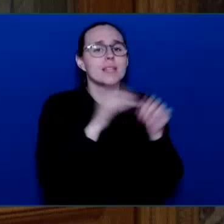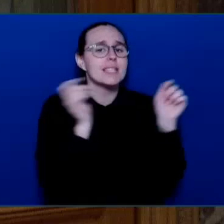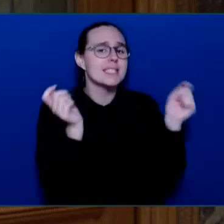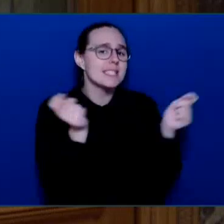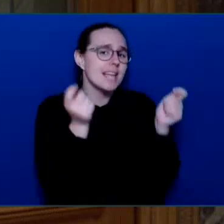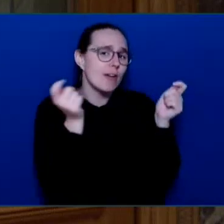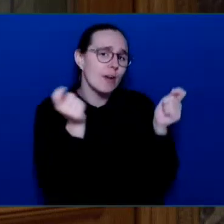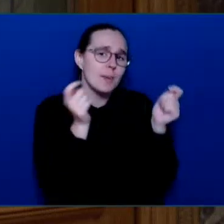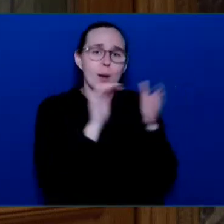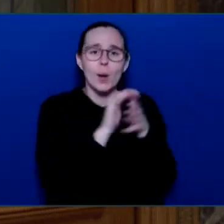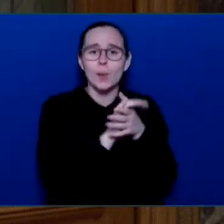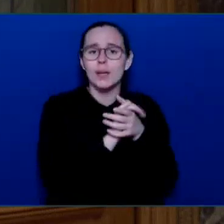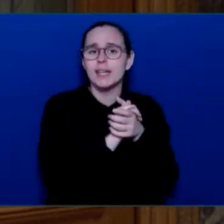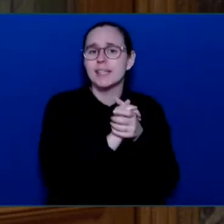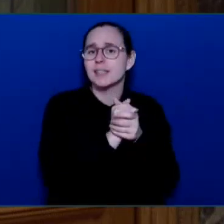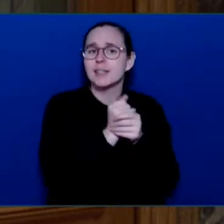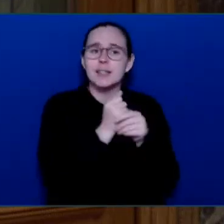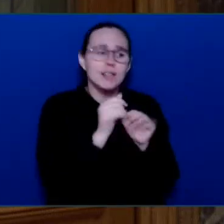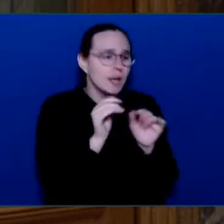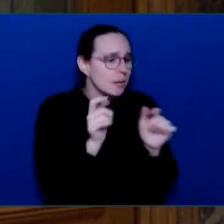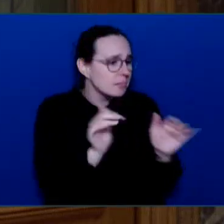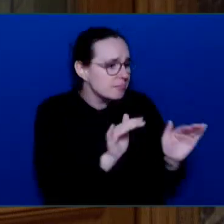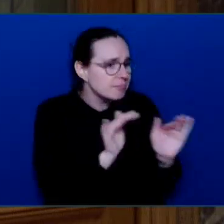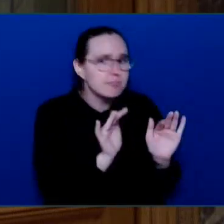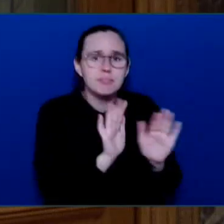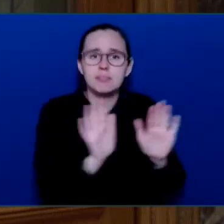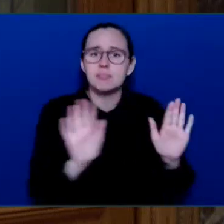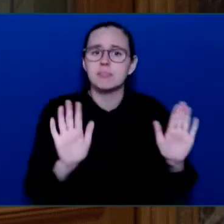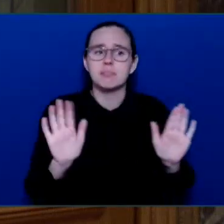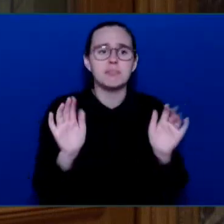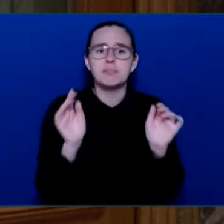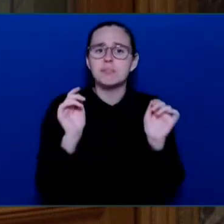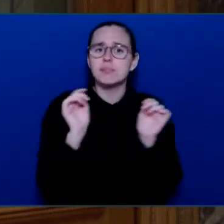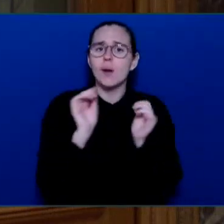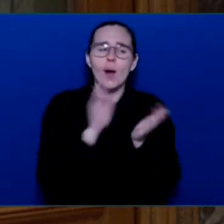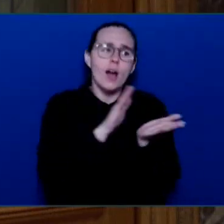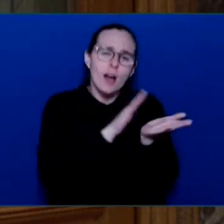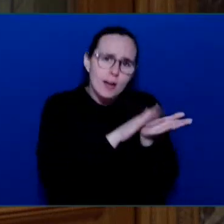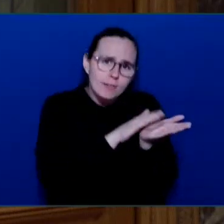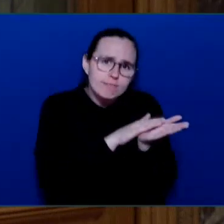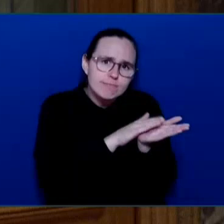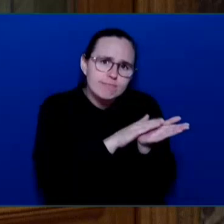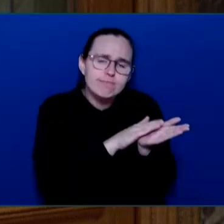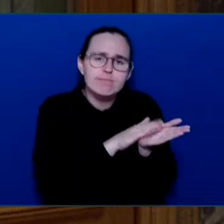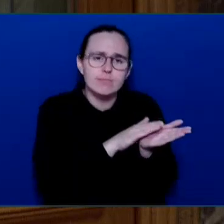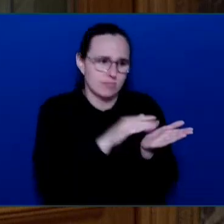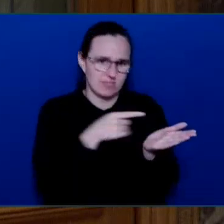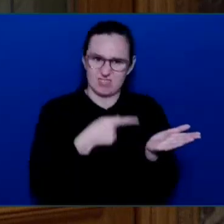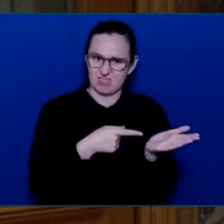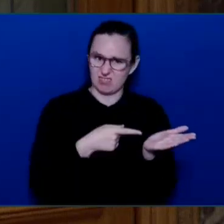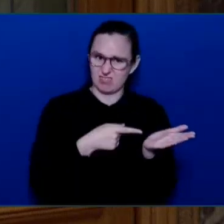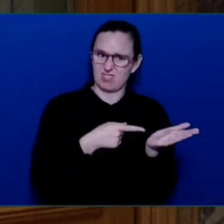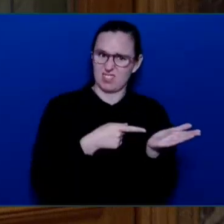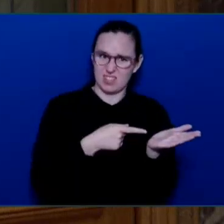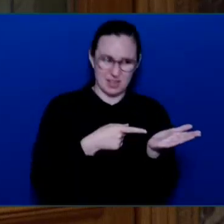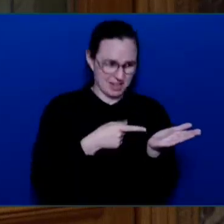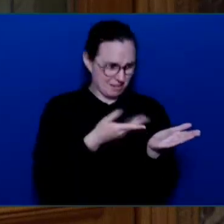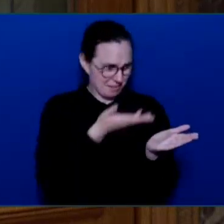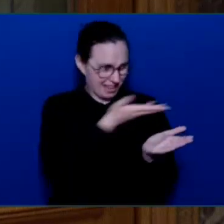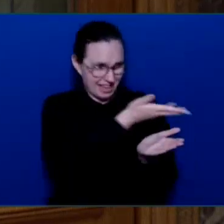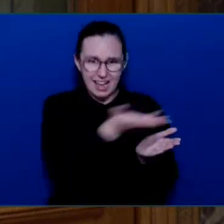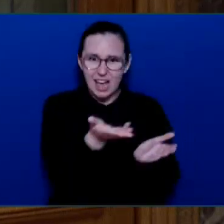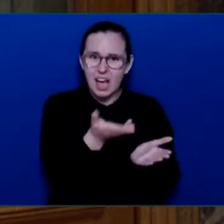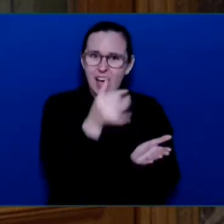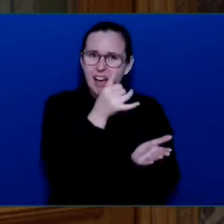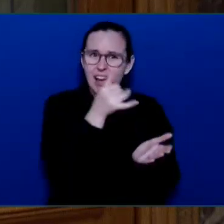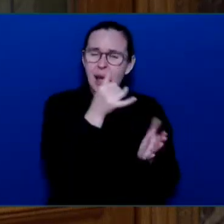the missing and murdered Indigenous babies, well, we're on our own for that, Mr. Speaker, abandoned. So, Mr.